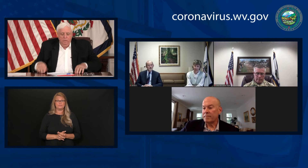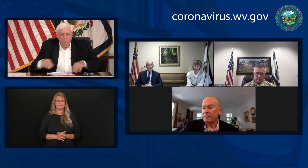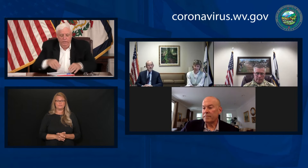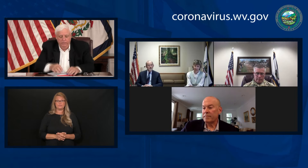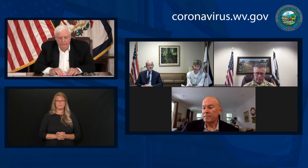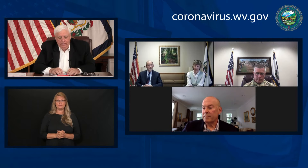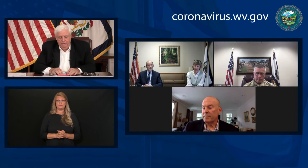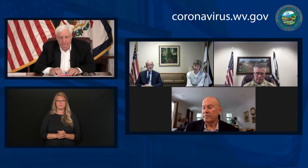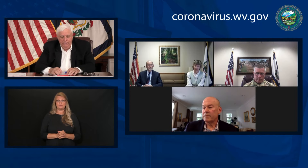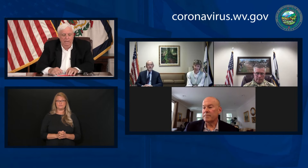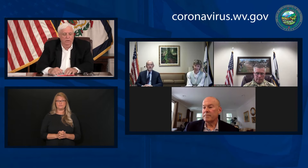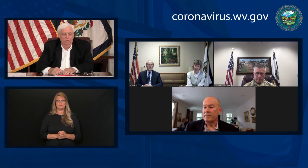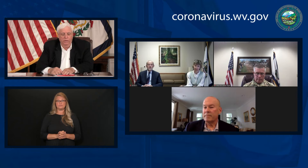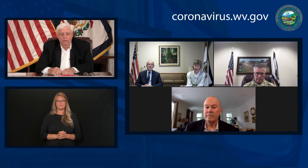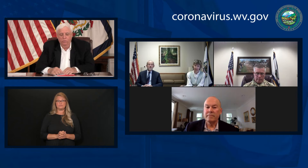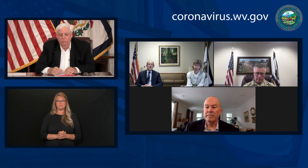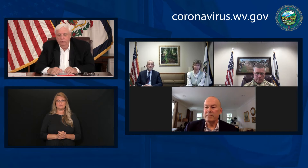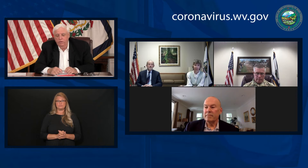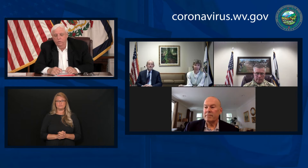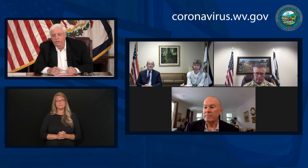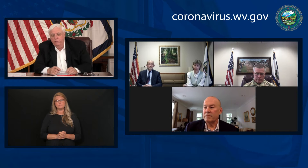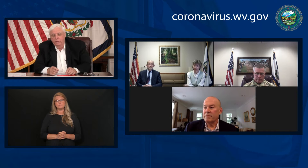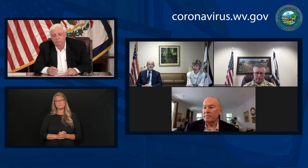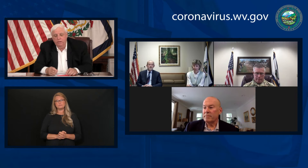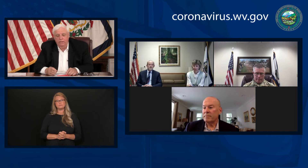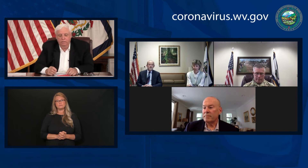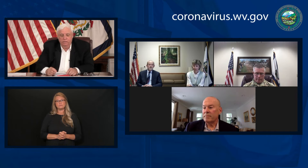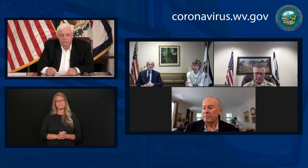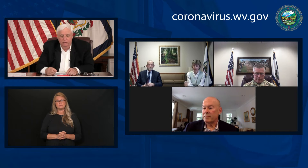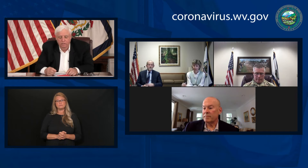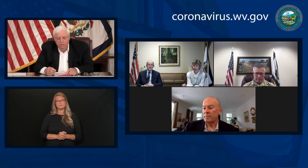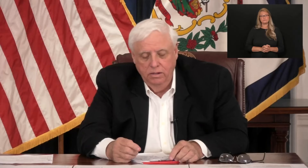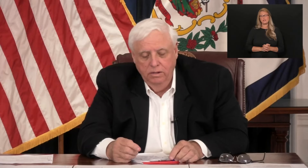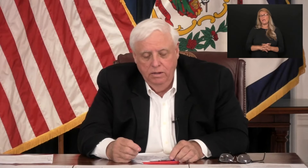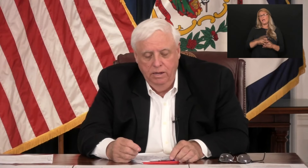Okay, Brad. I don't know anything about